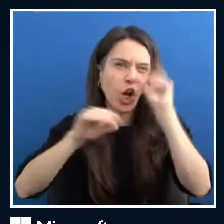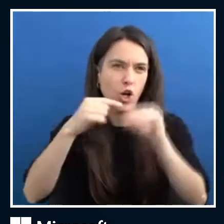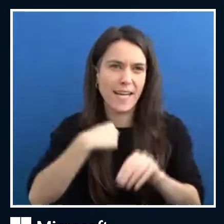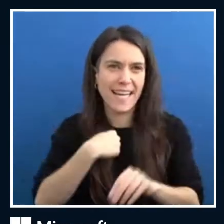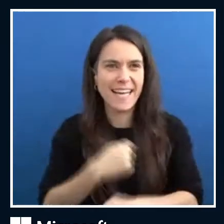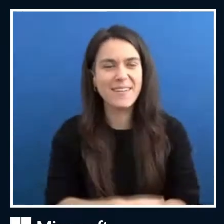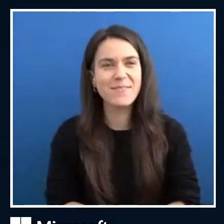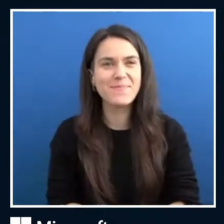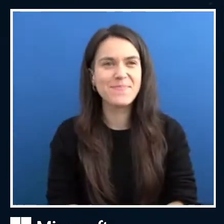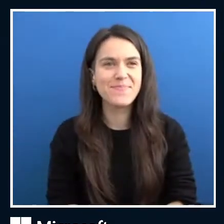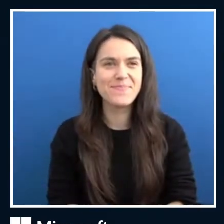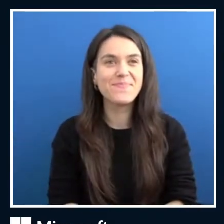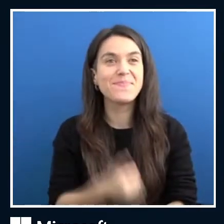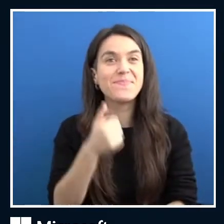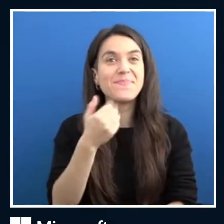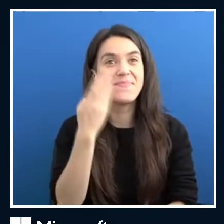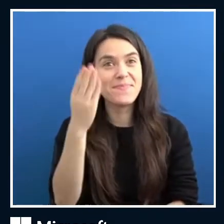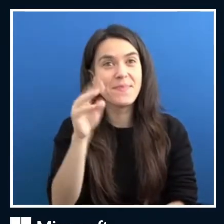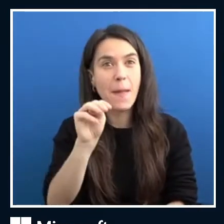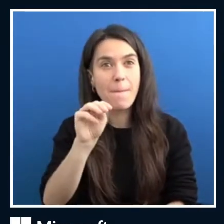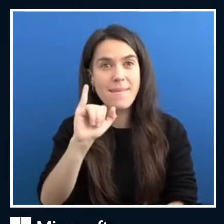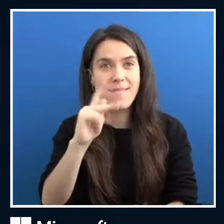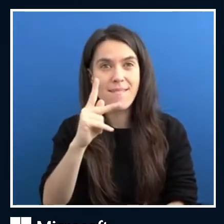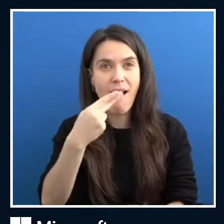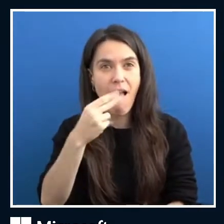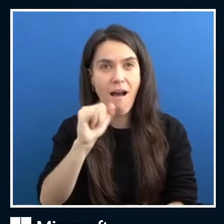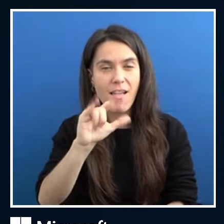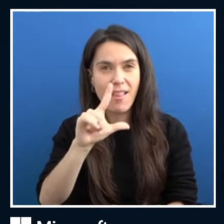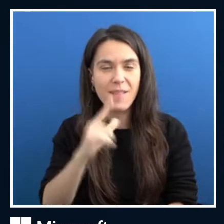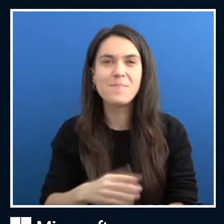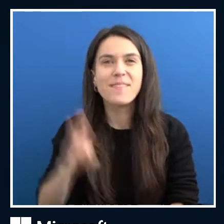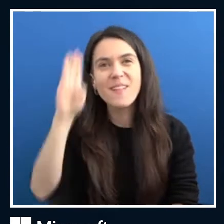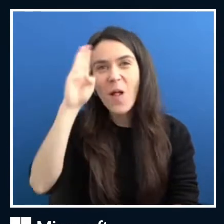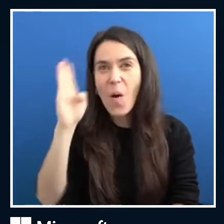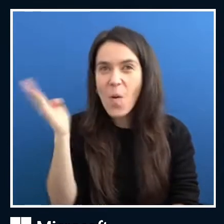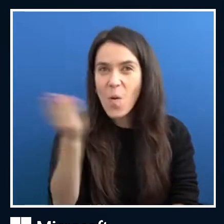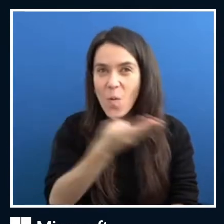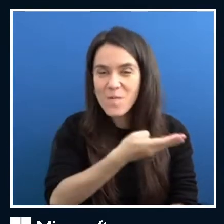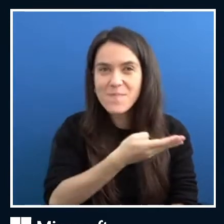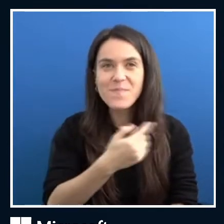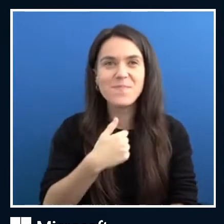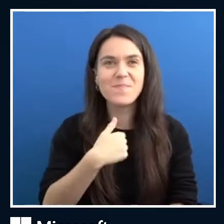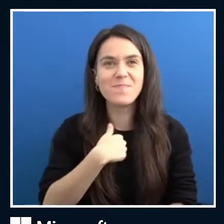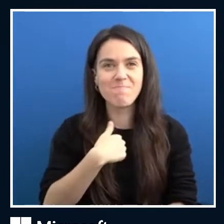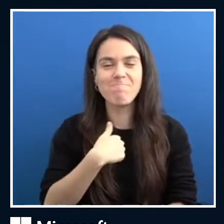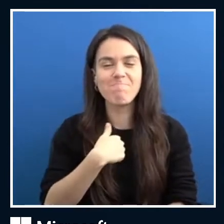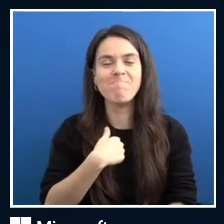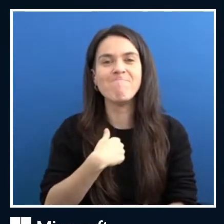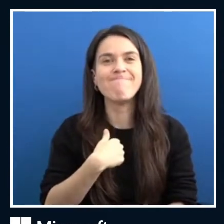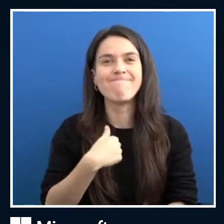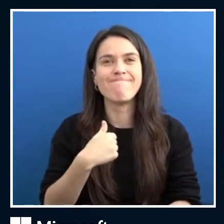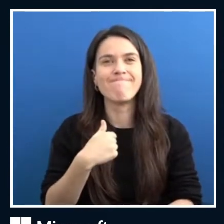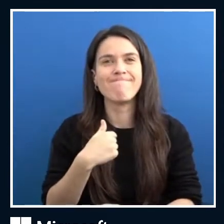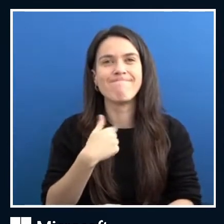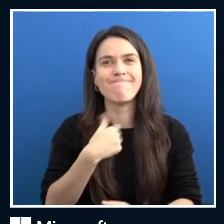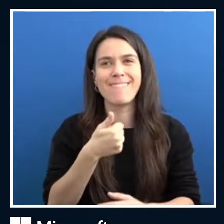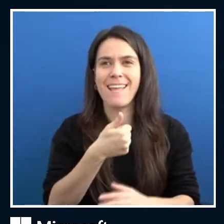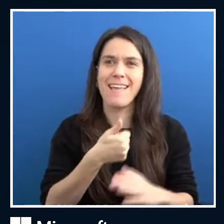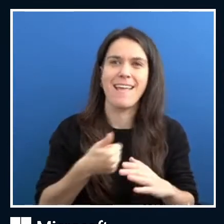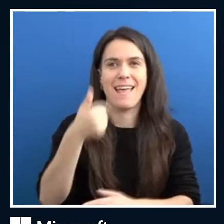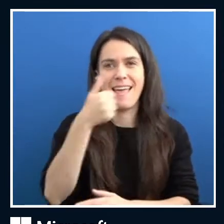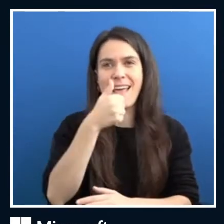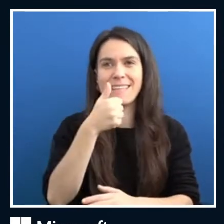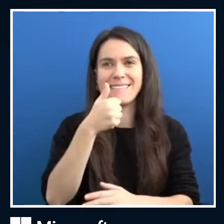Excellent. Mikhail. Hello, everyone. My name is Mikhail Burtsev, and I'm head of Deep Learning